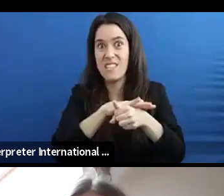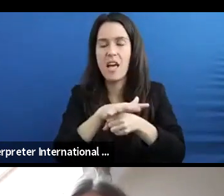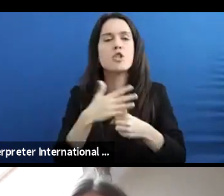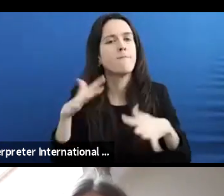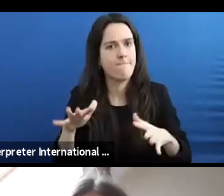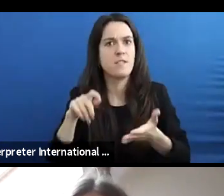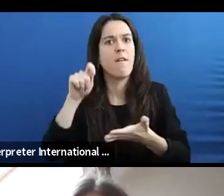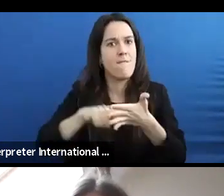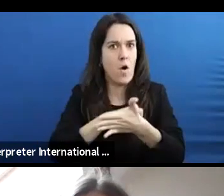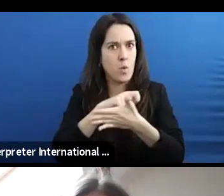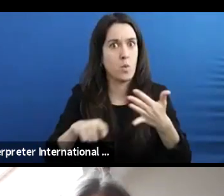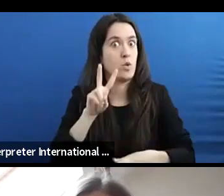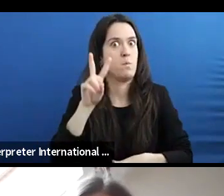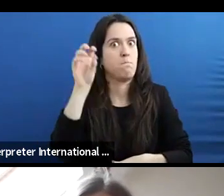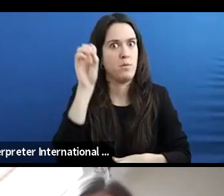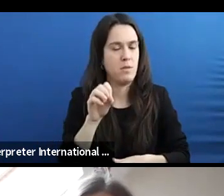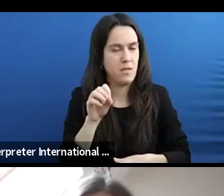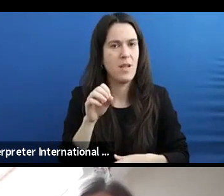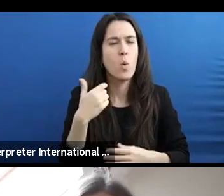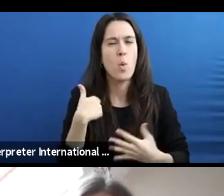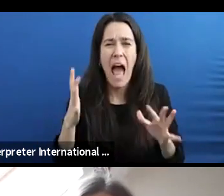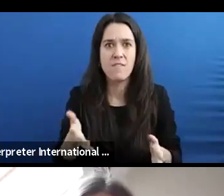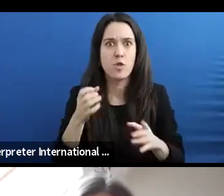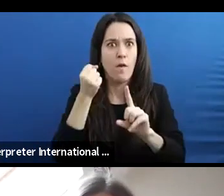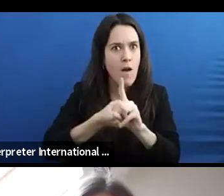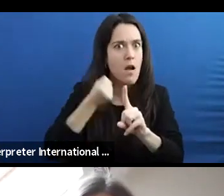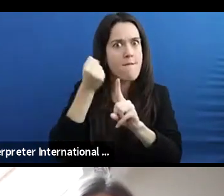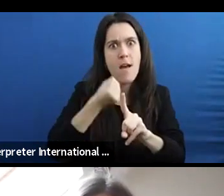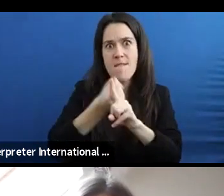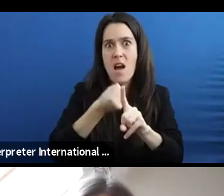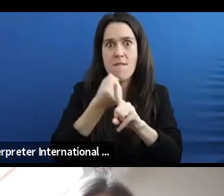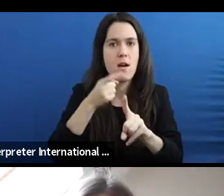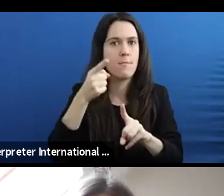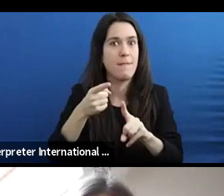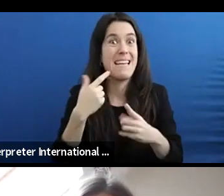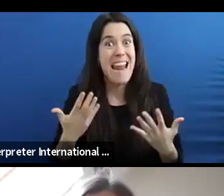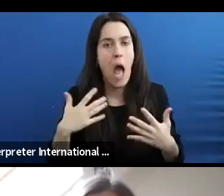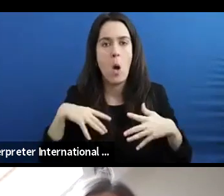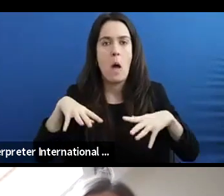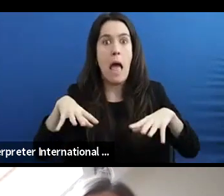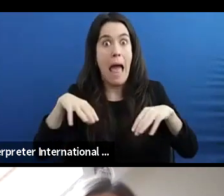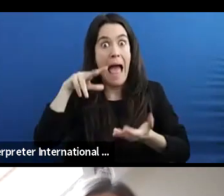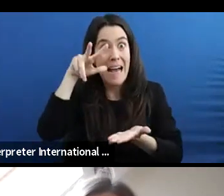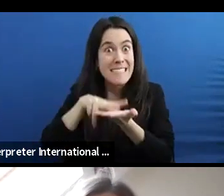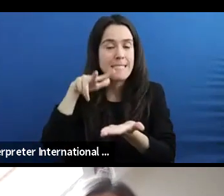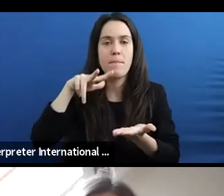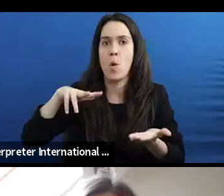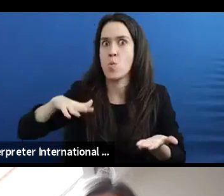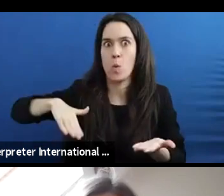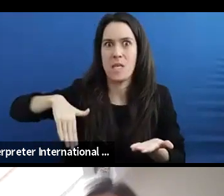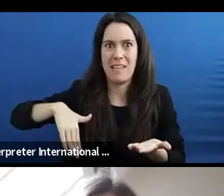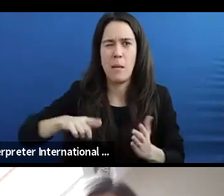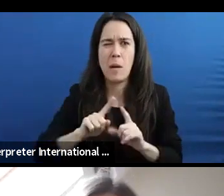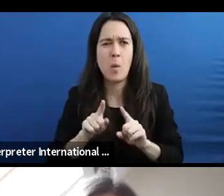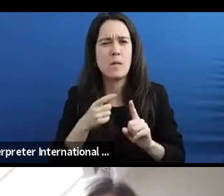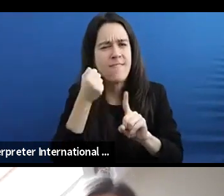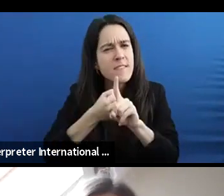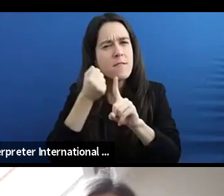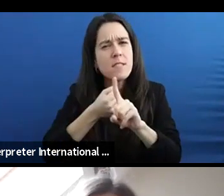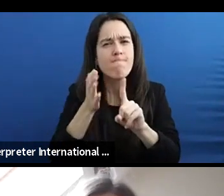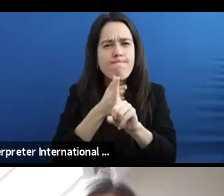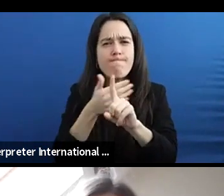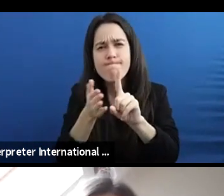fight again and again for this because it's not adopted yet, but and today, only